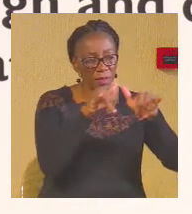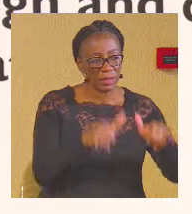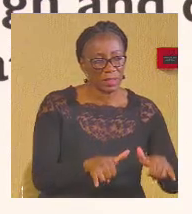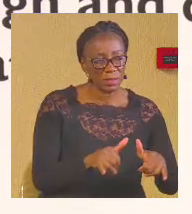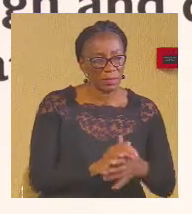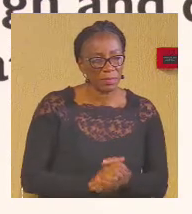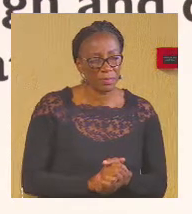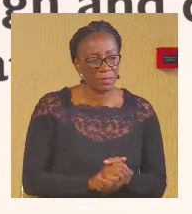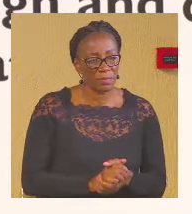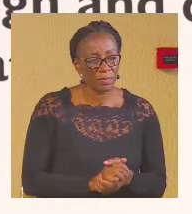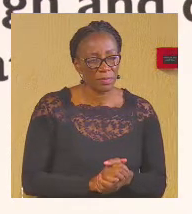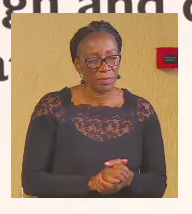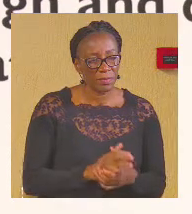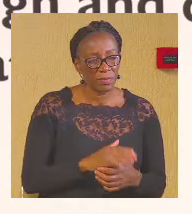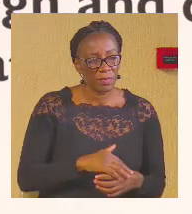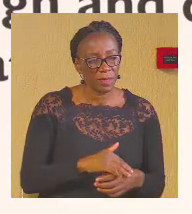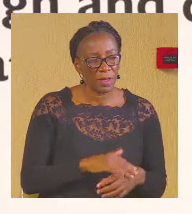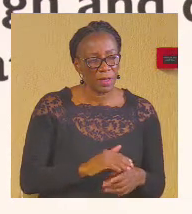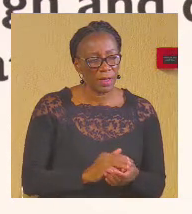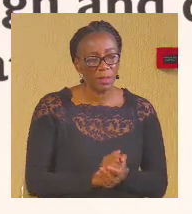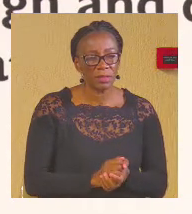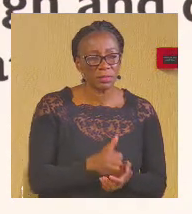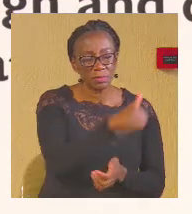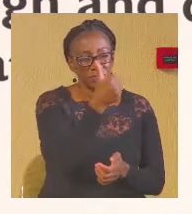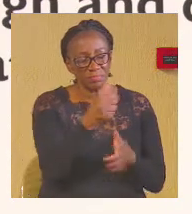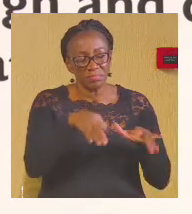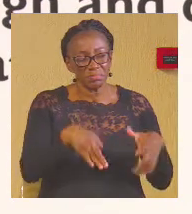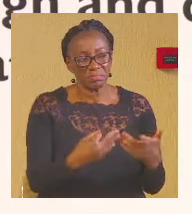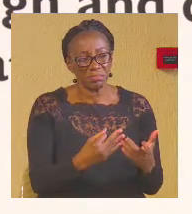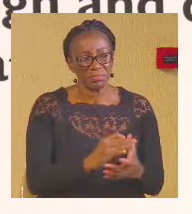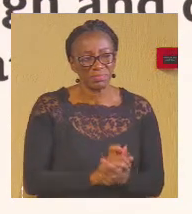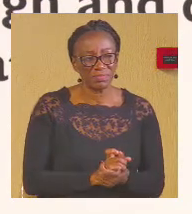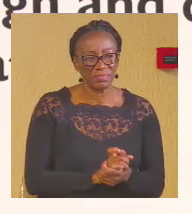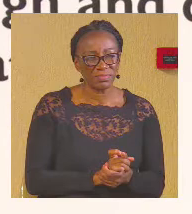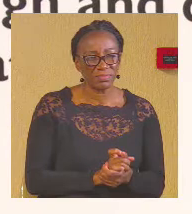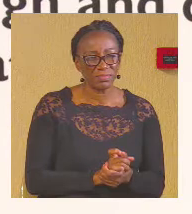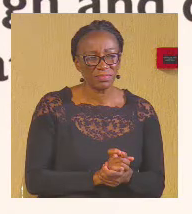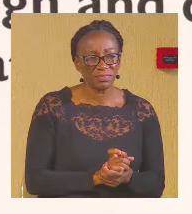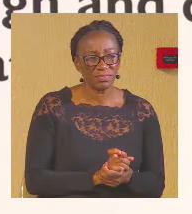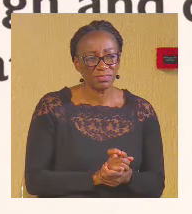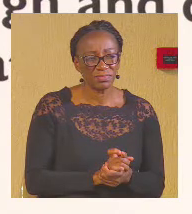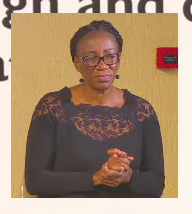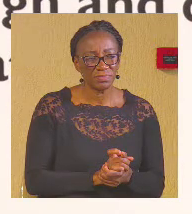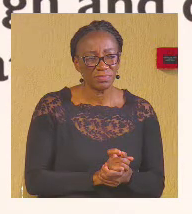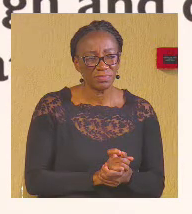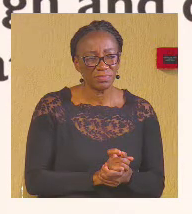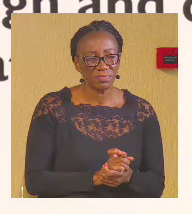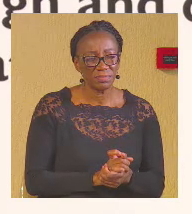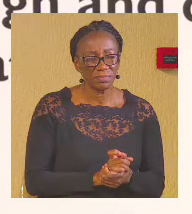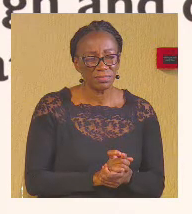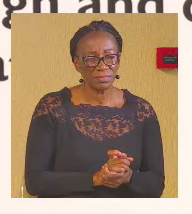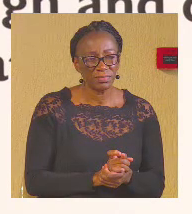infrastructure development in which services are to be provided. Now, taking commerce apart, for which my ED has alluded